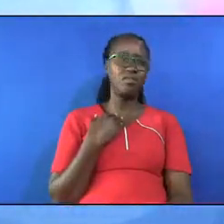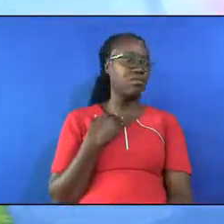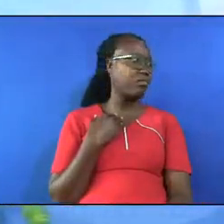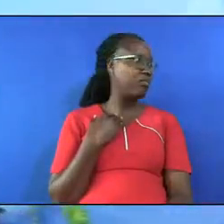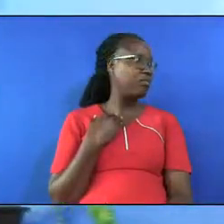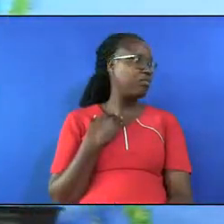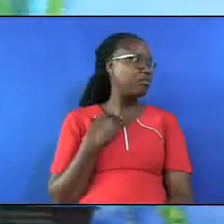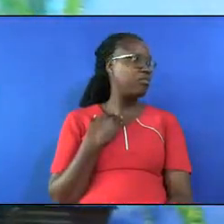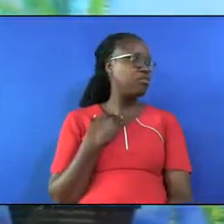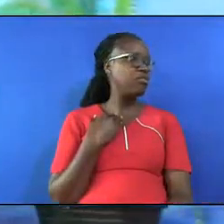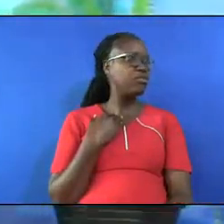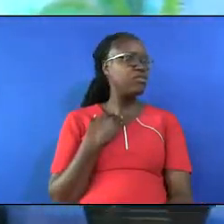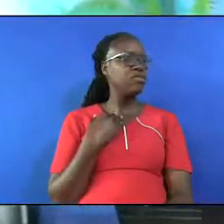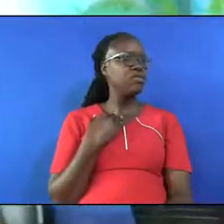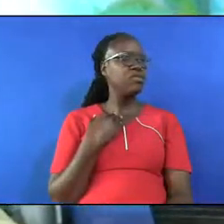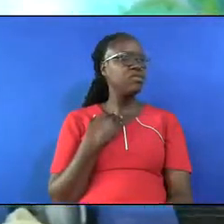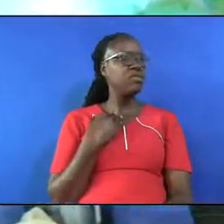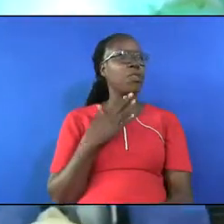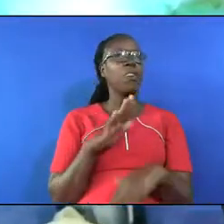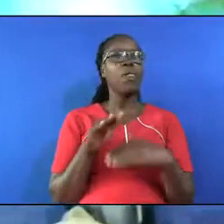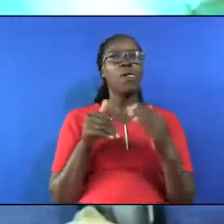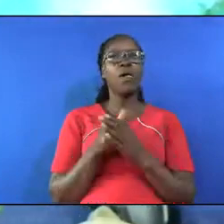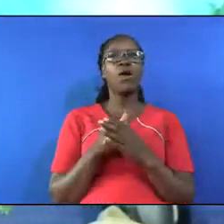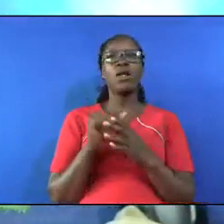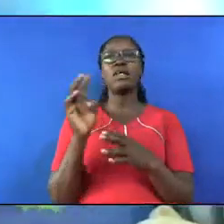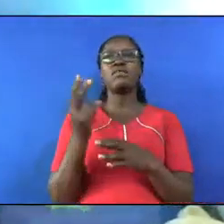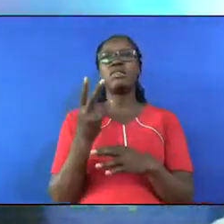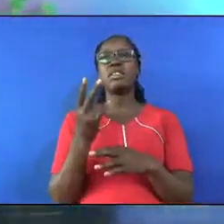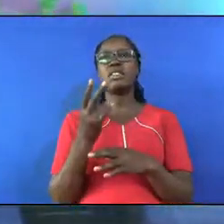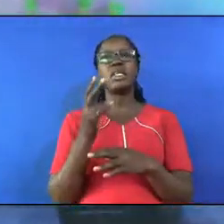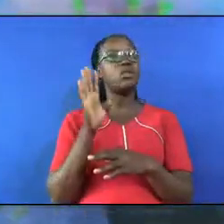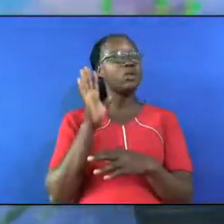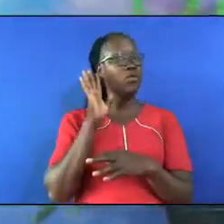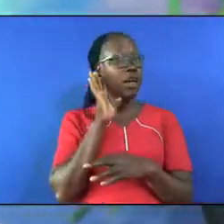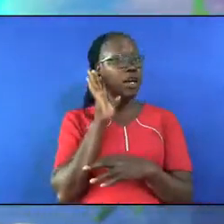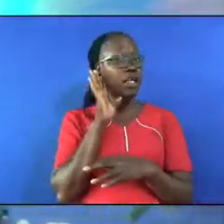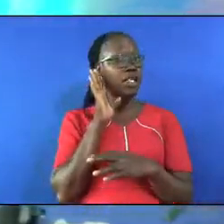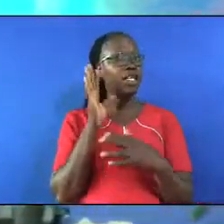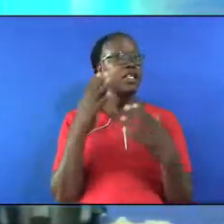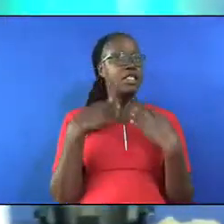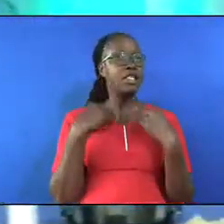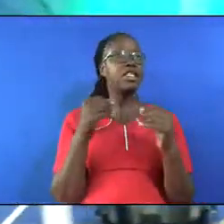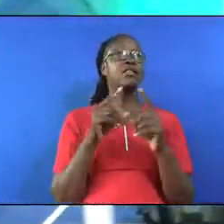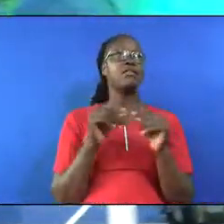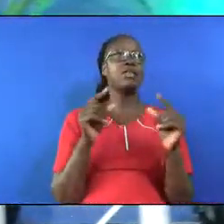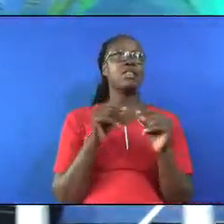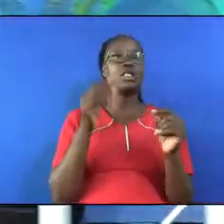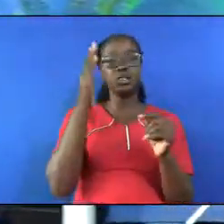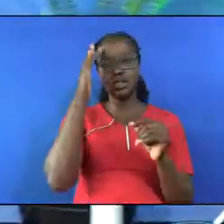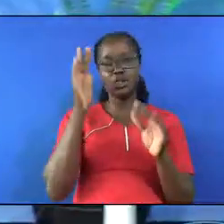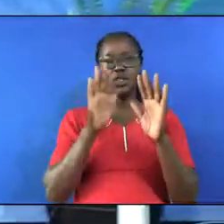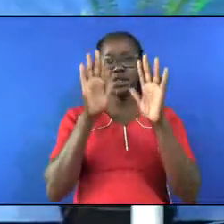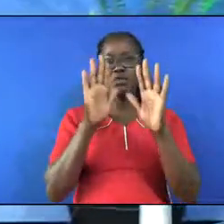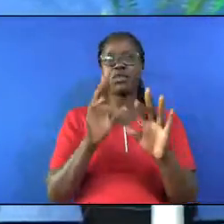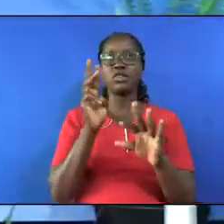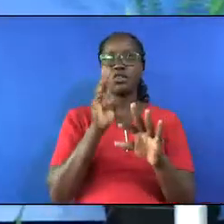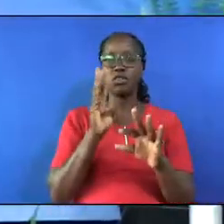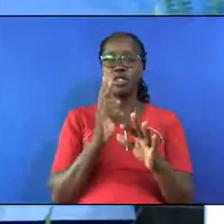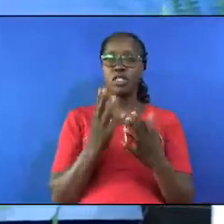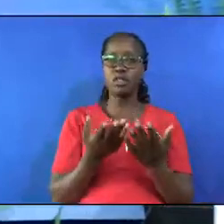a day. I want to assume that we are Seventh-day Adventists and we have had the health message and we know the importance of water.